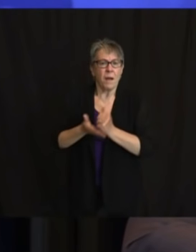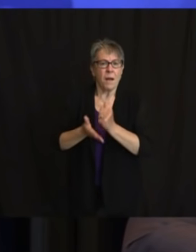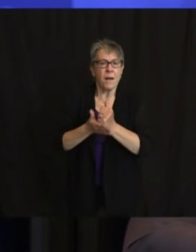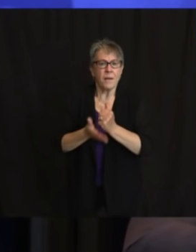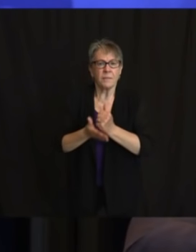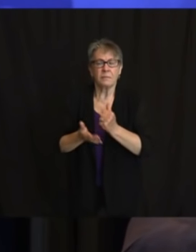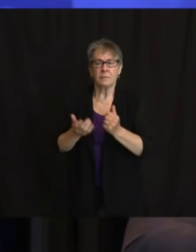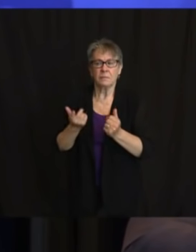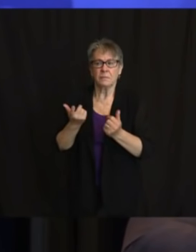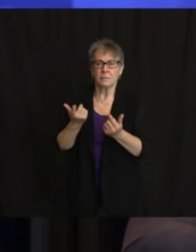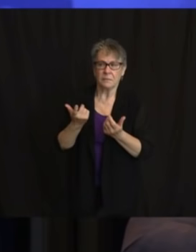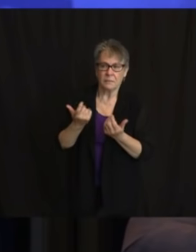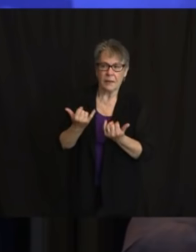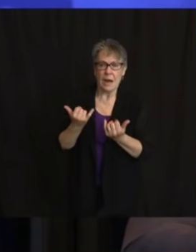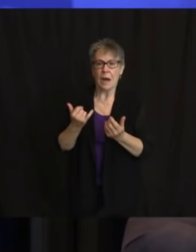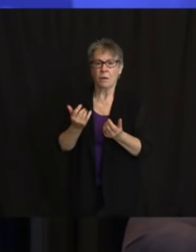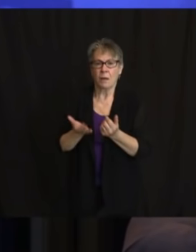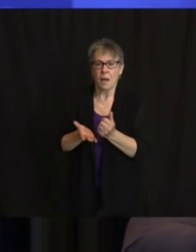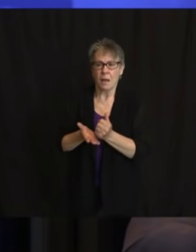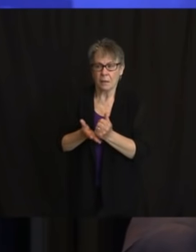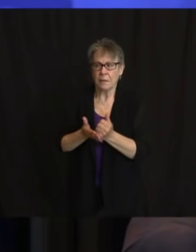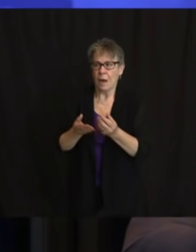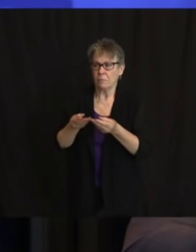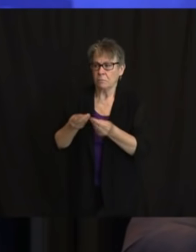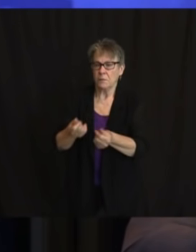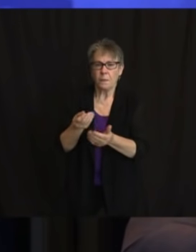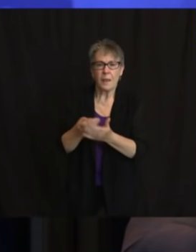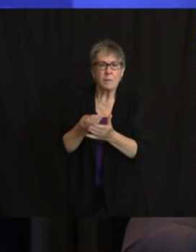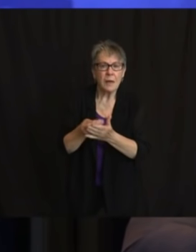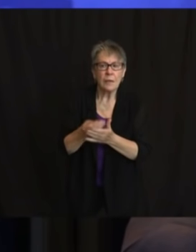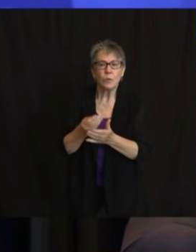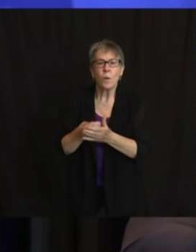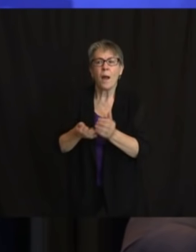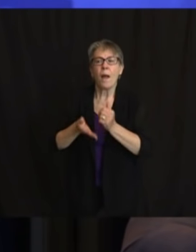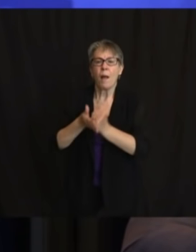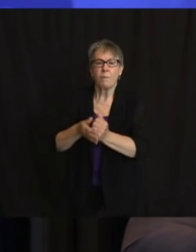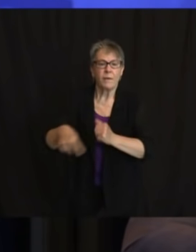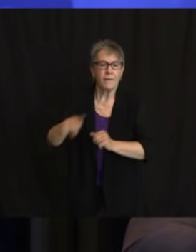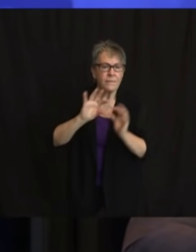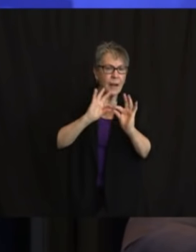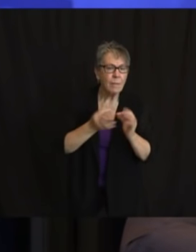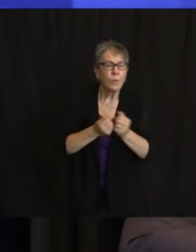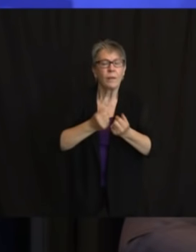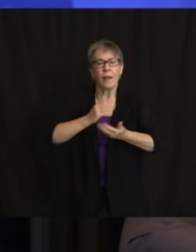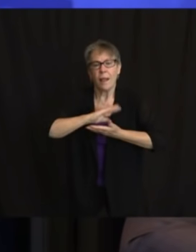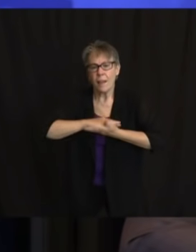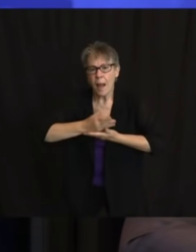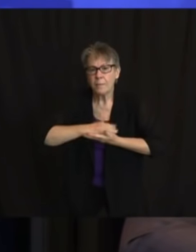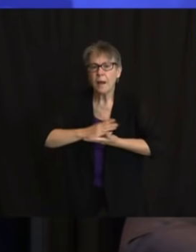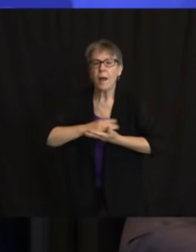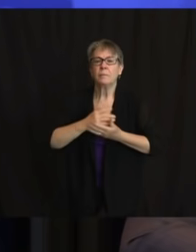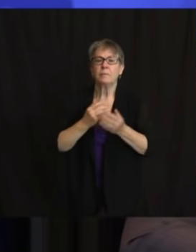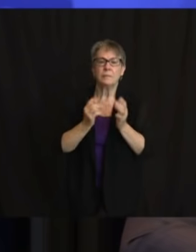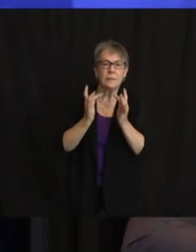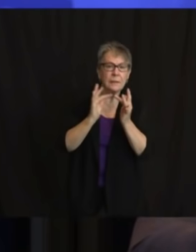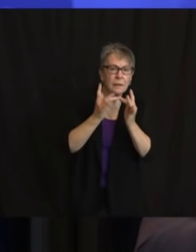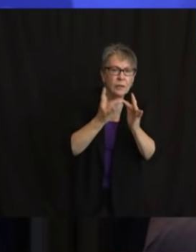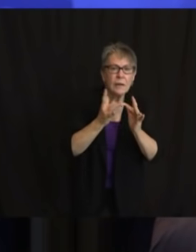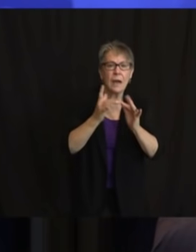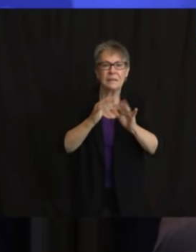Act allows them now to spend money, because as the governor said, this is the rainy day. So they are preparing for that. So we're very encouraged to see